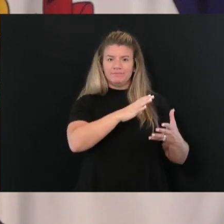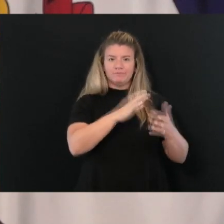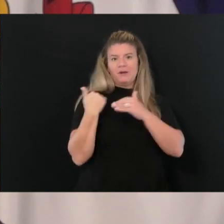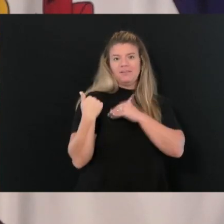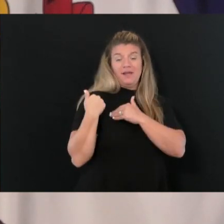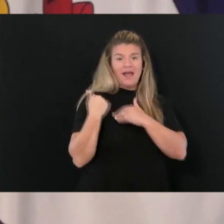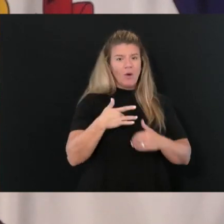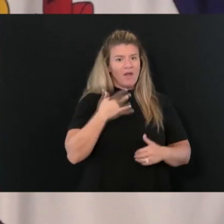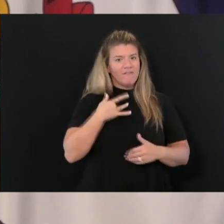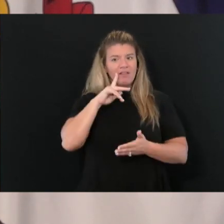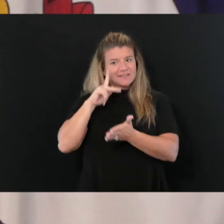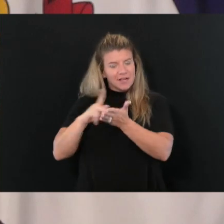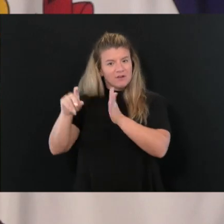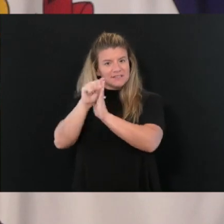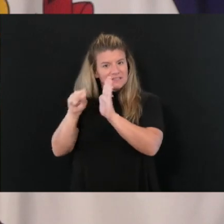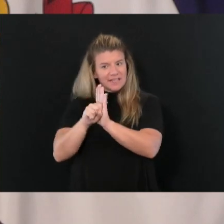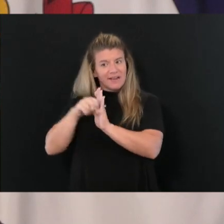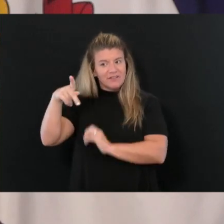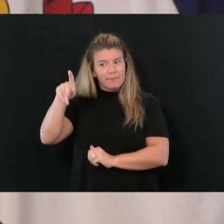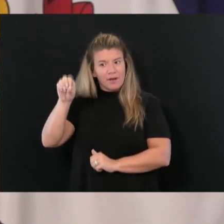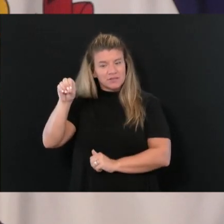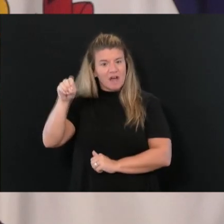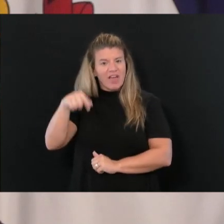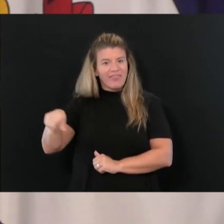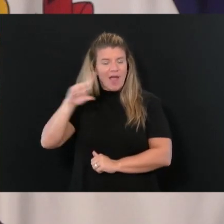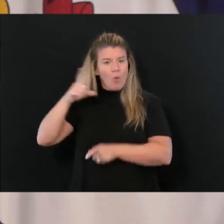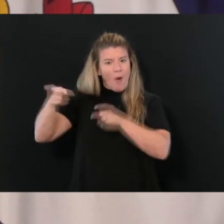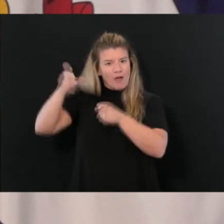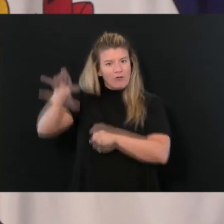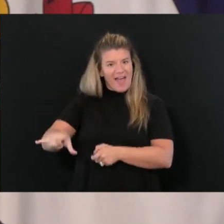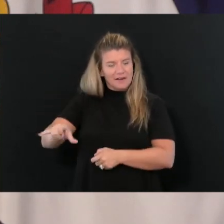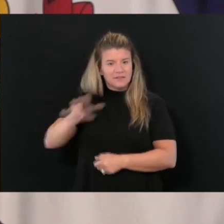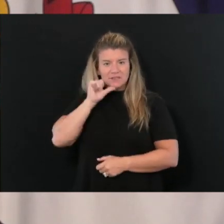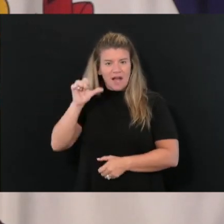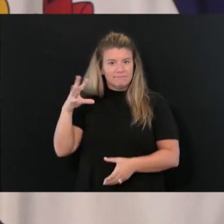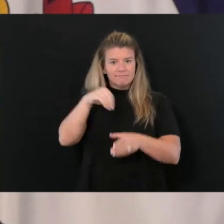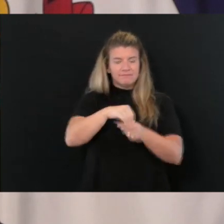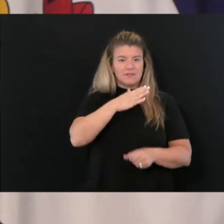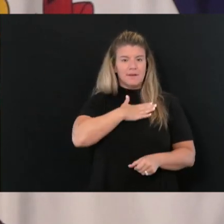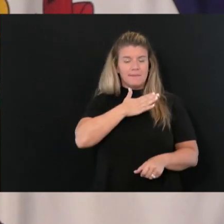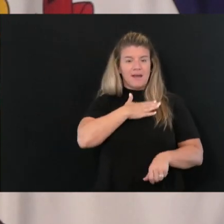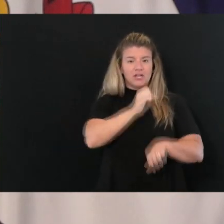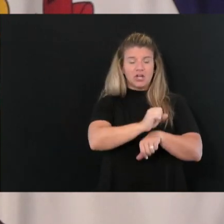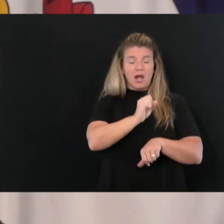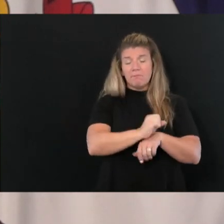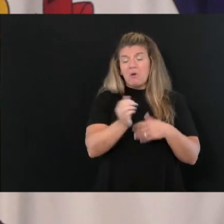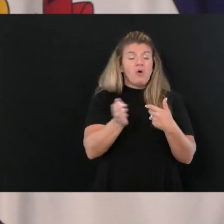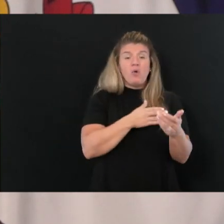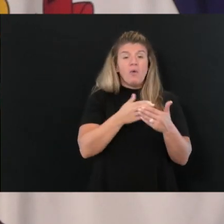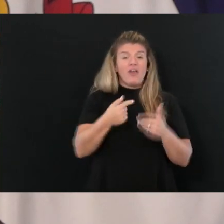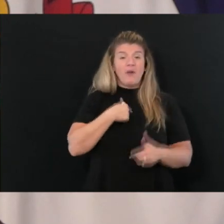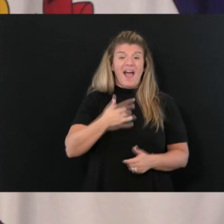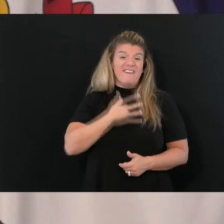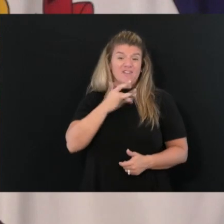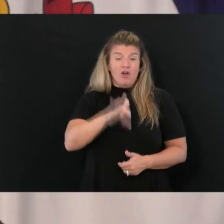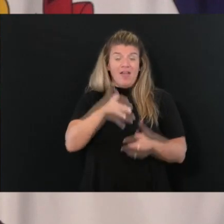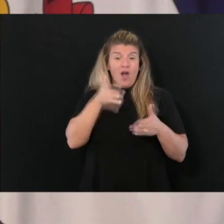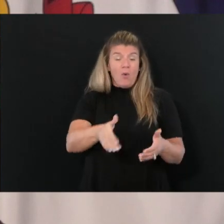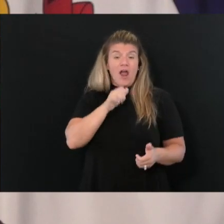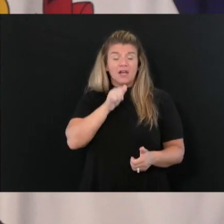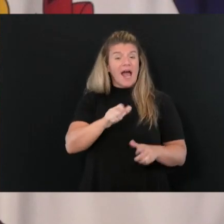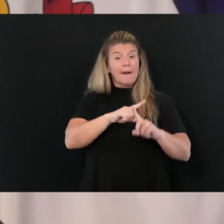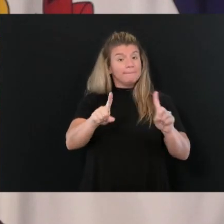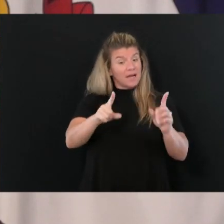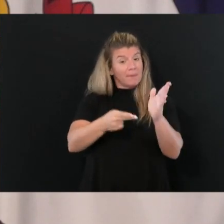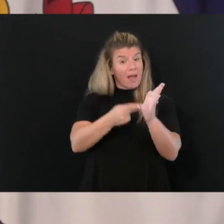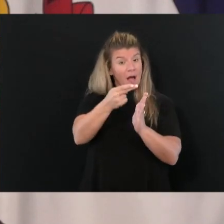and I think that's out of my arena. But whether I think that or not think that, you know, to be perfectly honest,